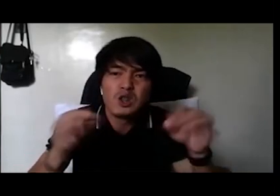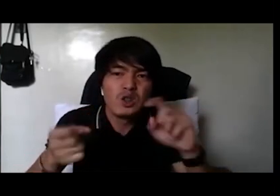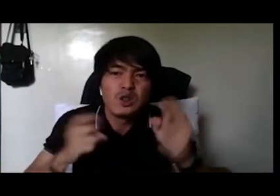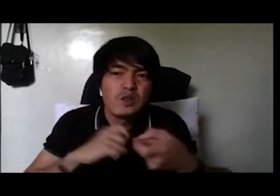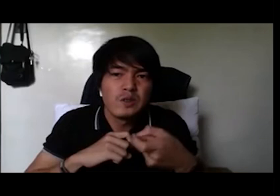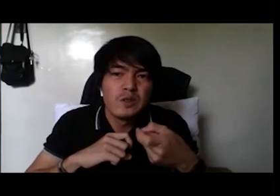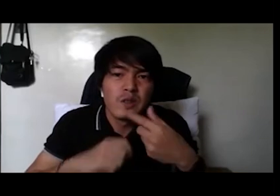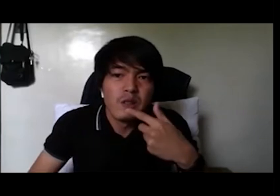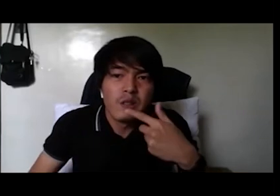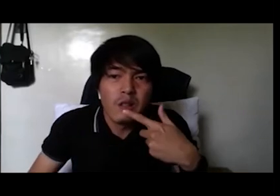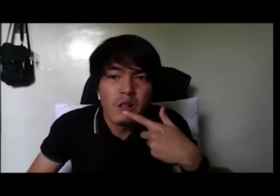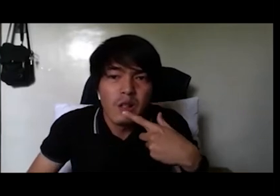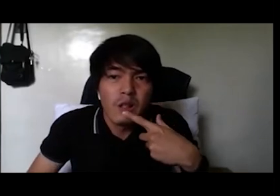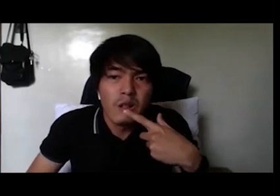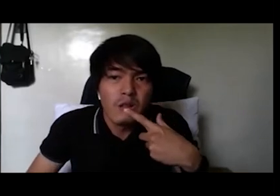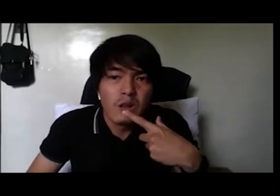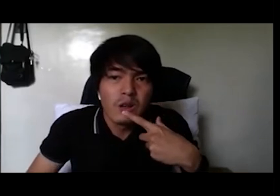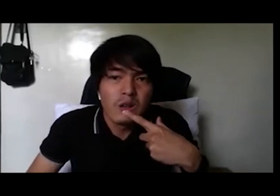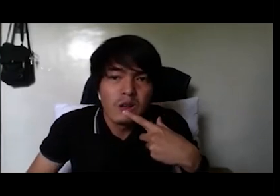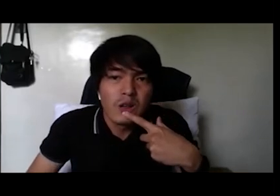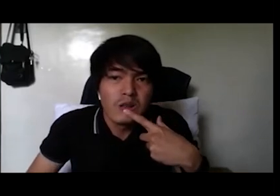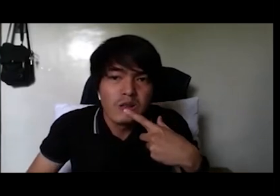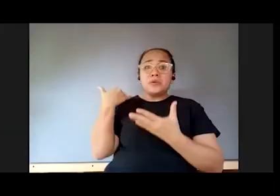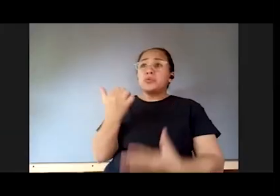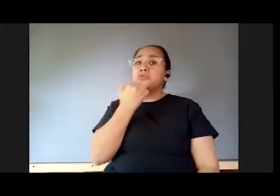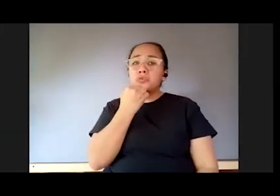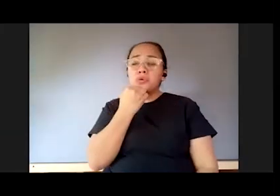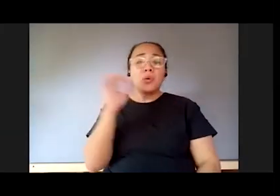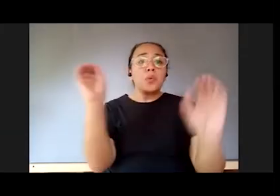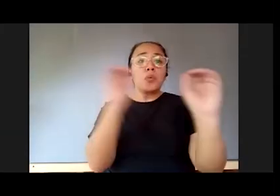wasn't correct. No have in the sentence.